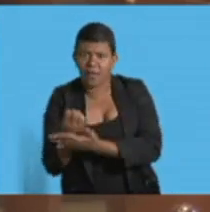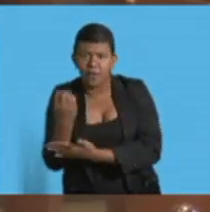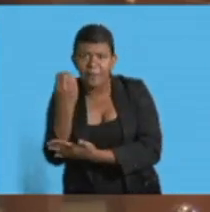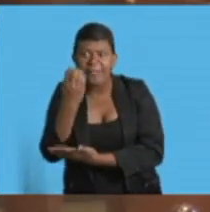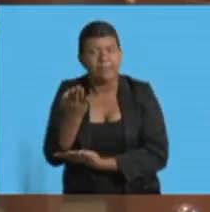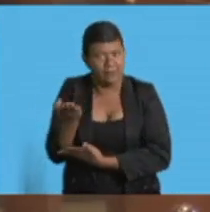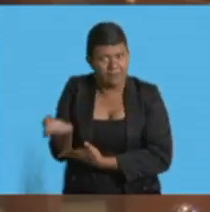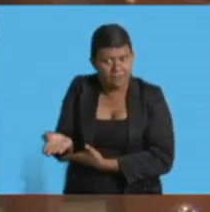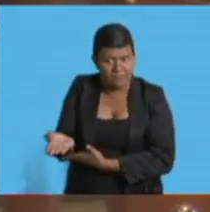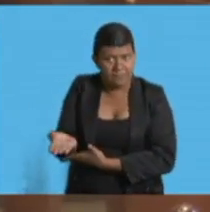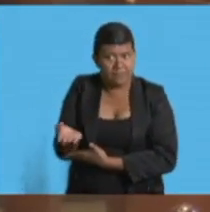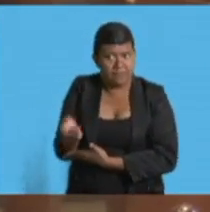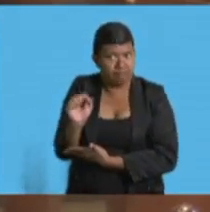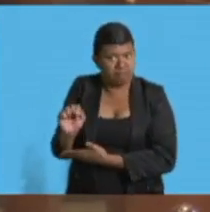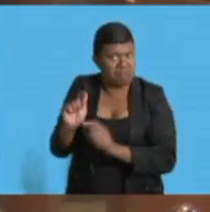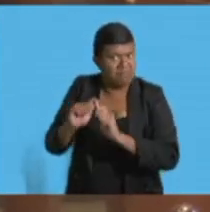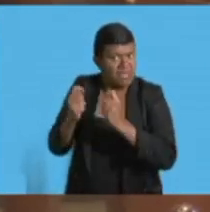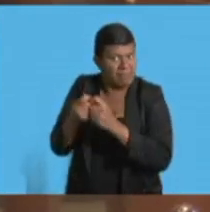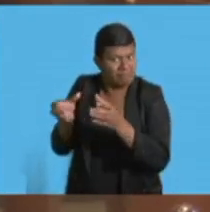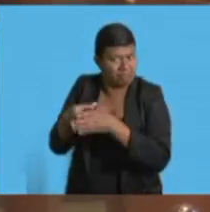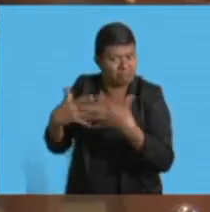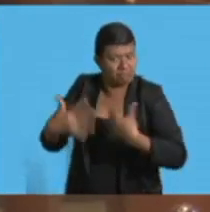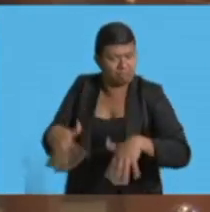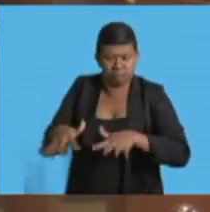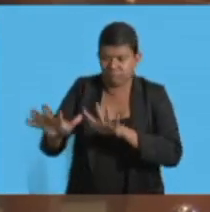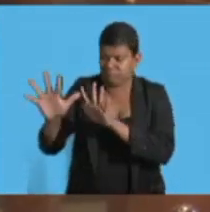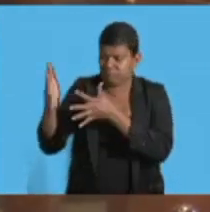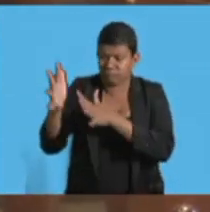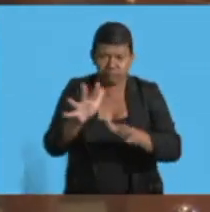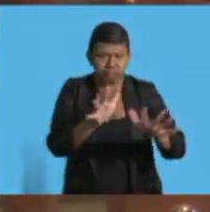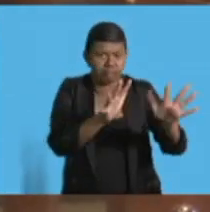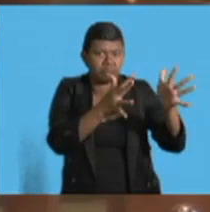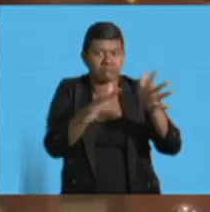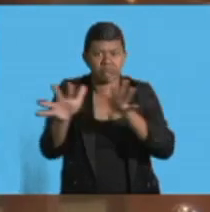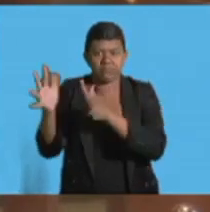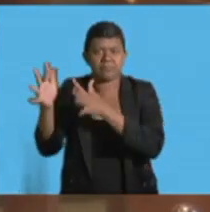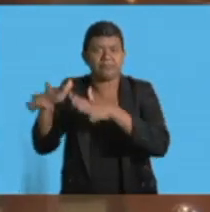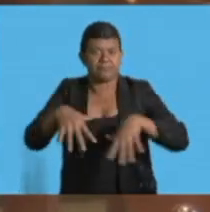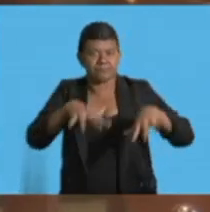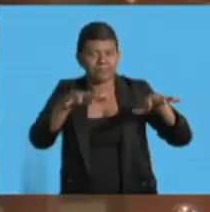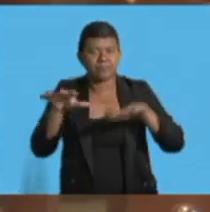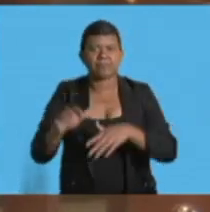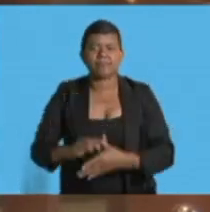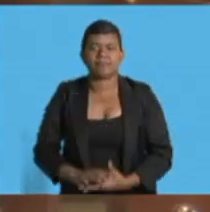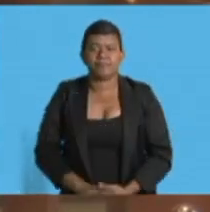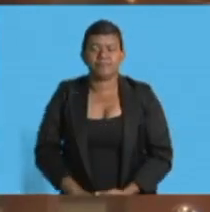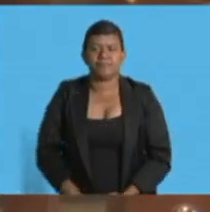his dynamic team, and I commend them for that. Madam Speaker,